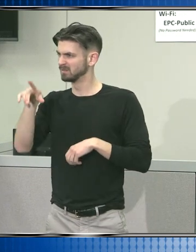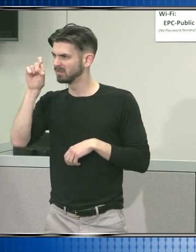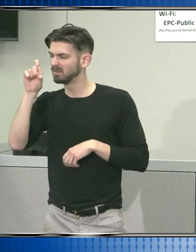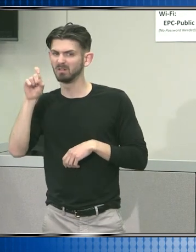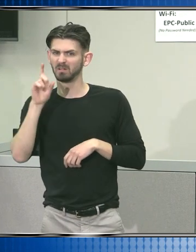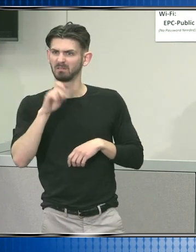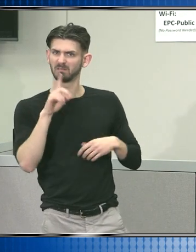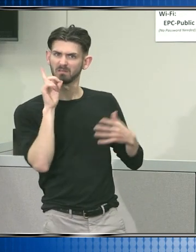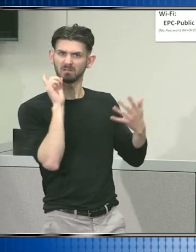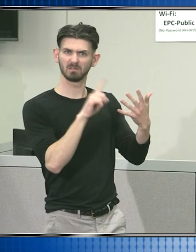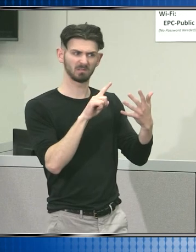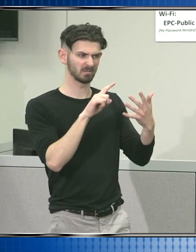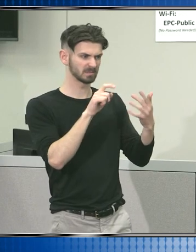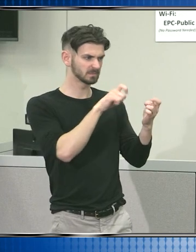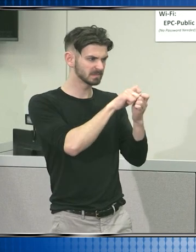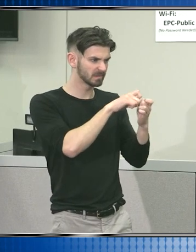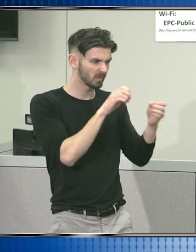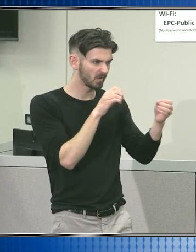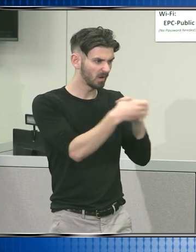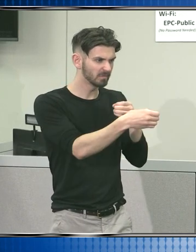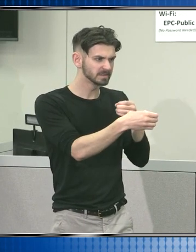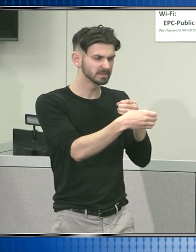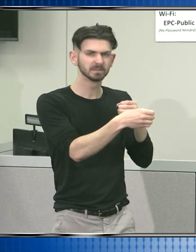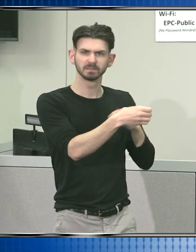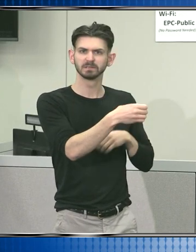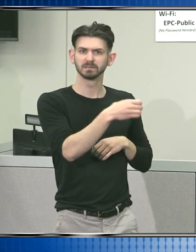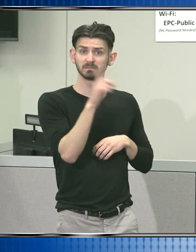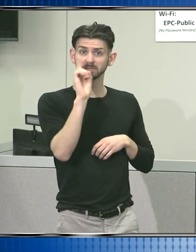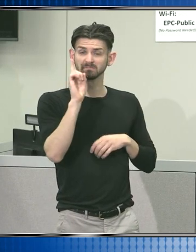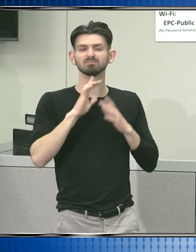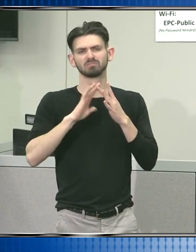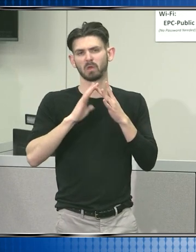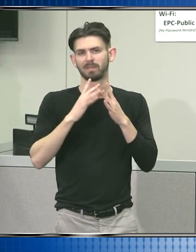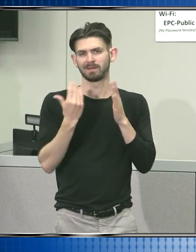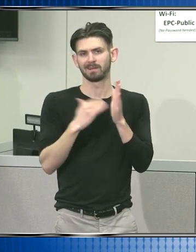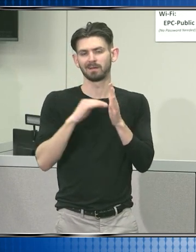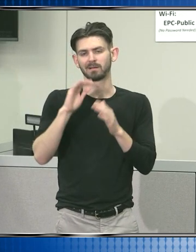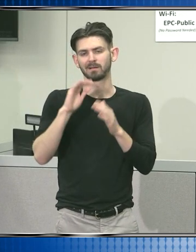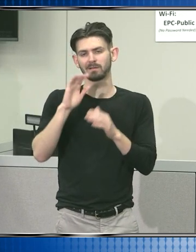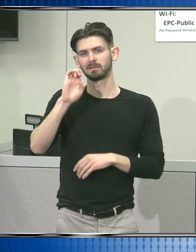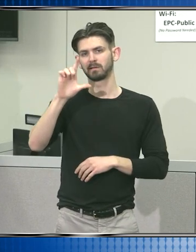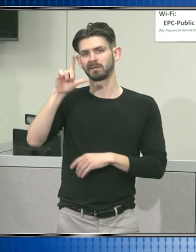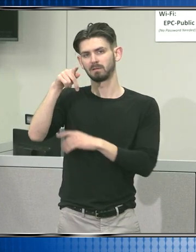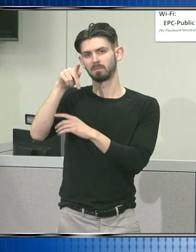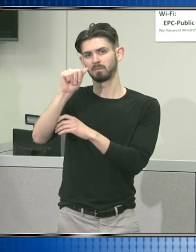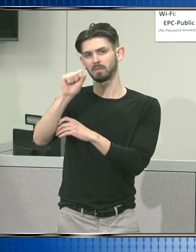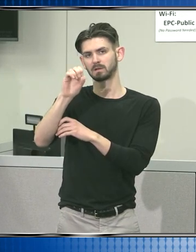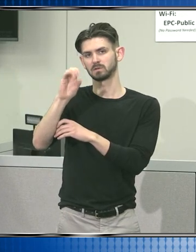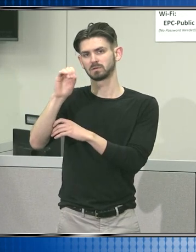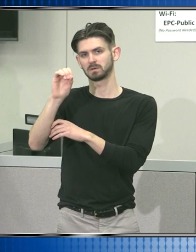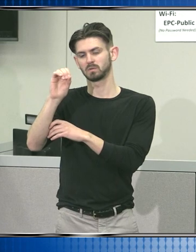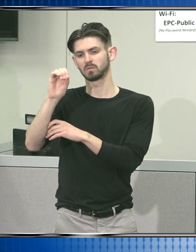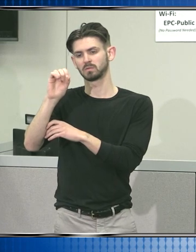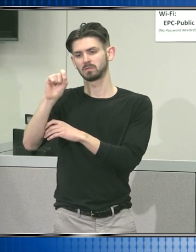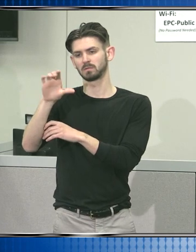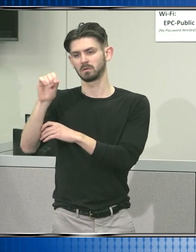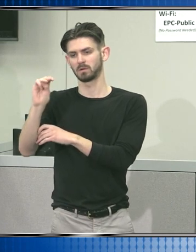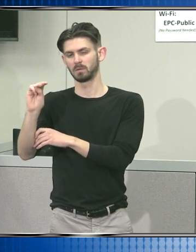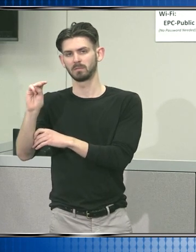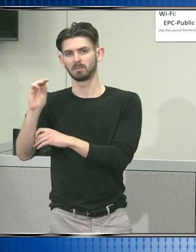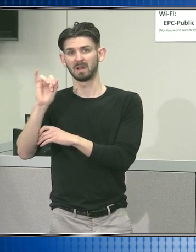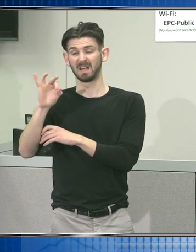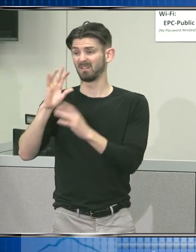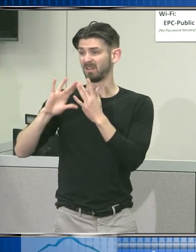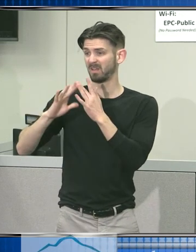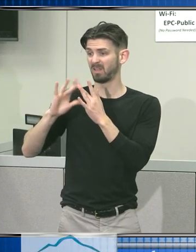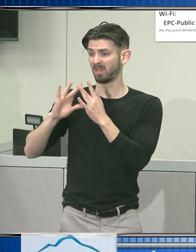those offices, you can access those offices through our website. Again, that's elpasoco.com. If you don't have access to